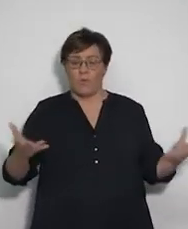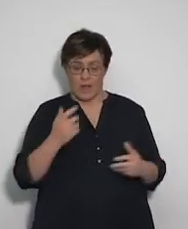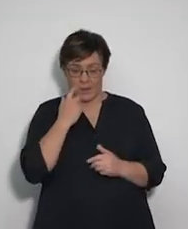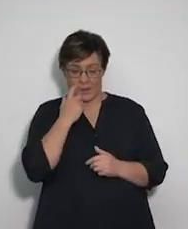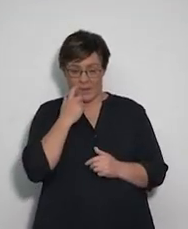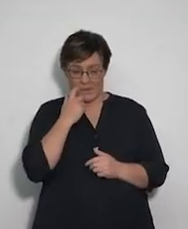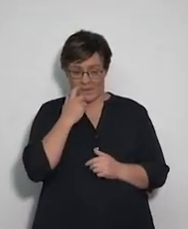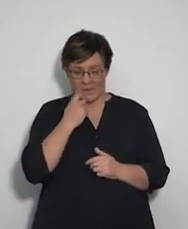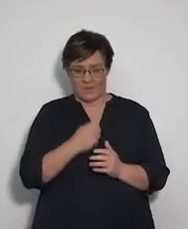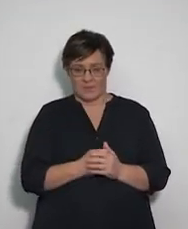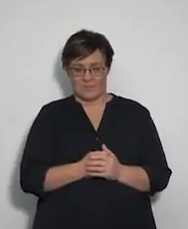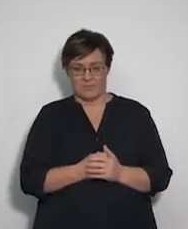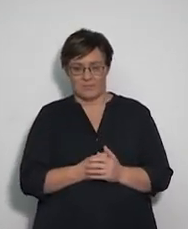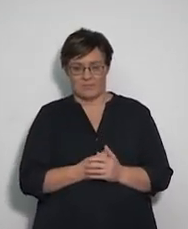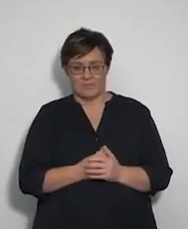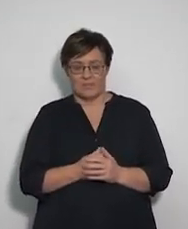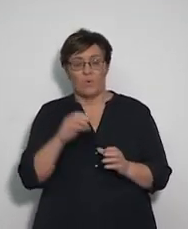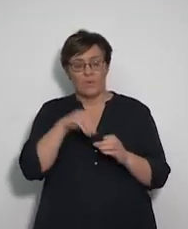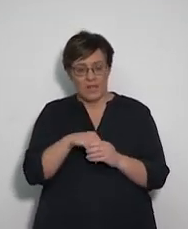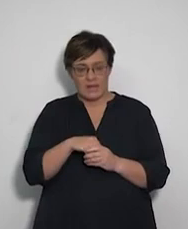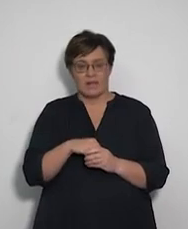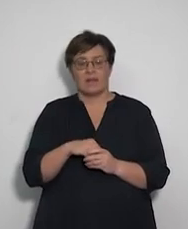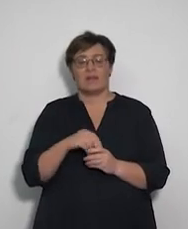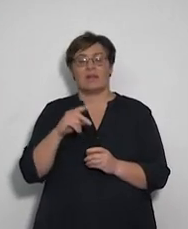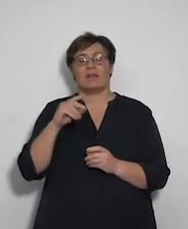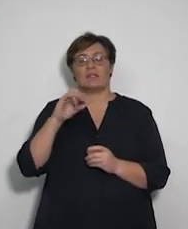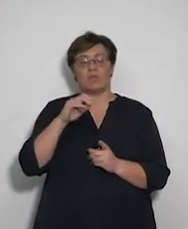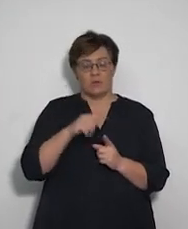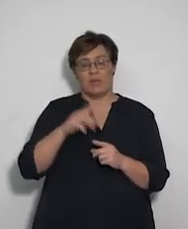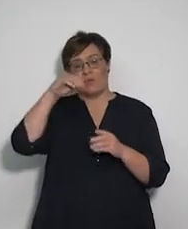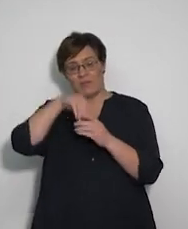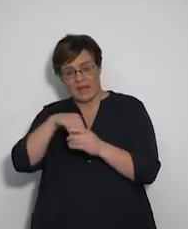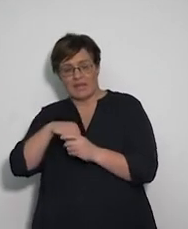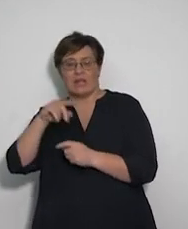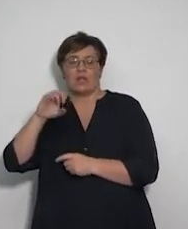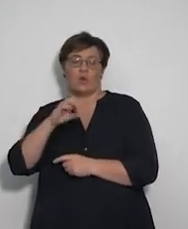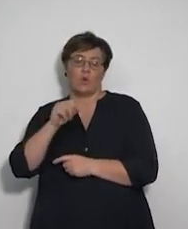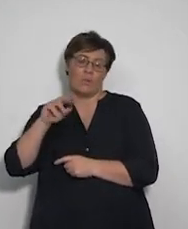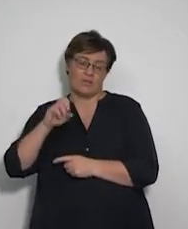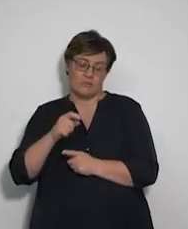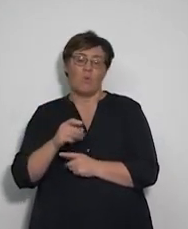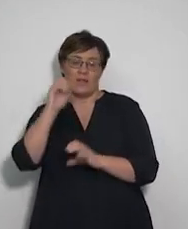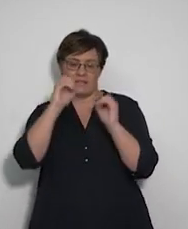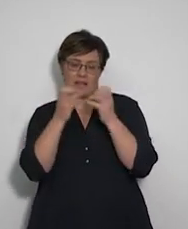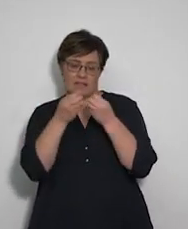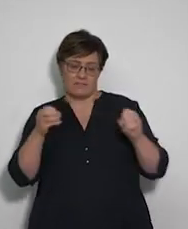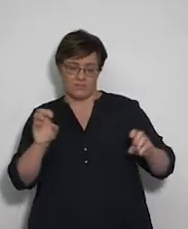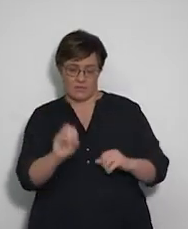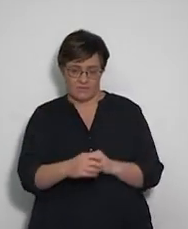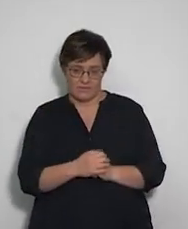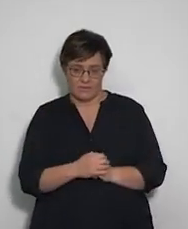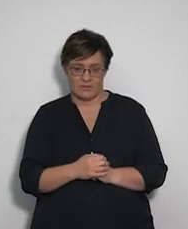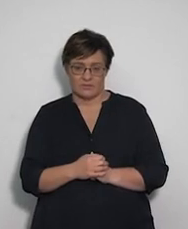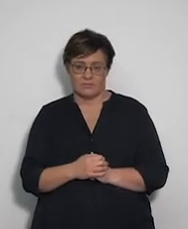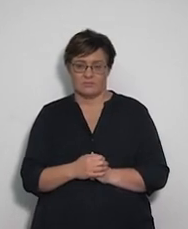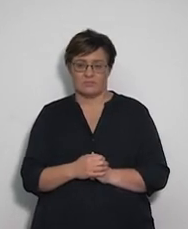of the chromatids or the chromosomes in the cytoplasm, in the nucleoplasm during cell division. Right, so